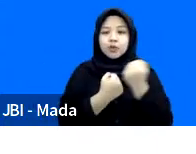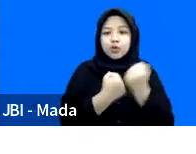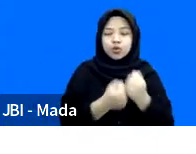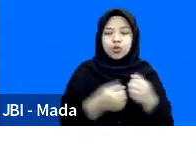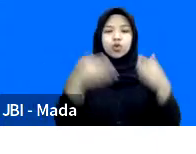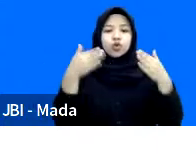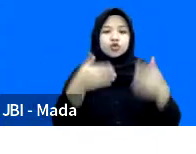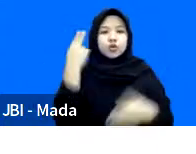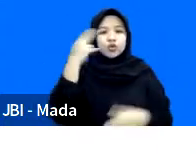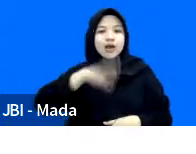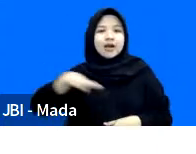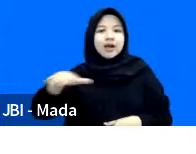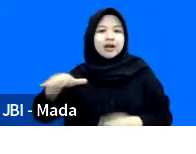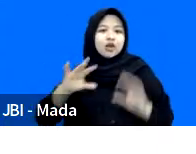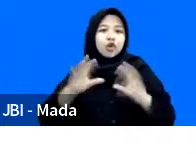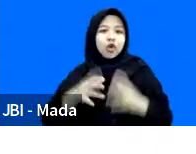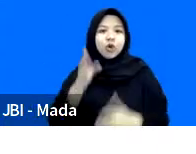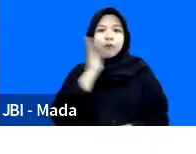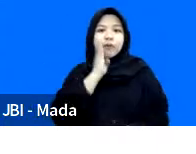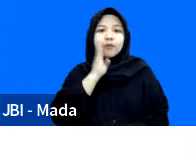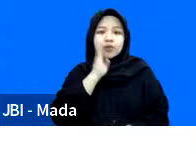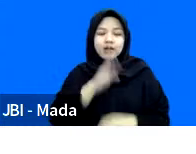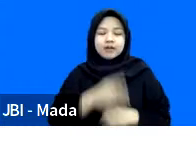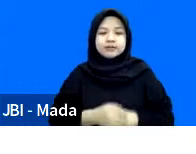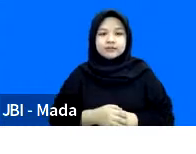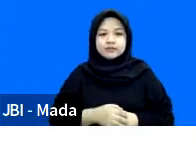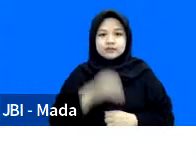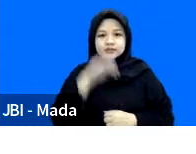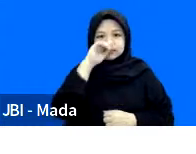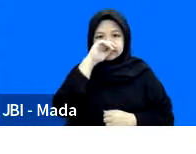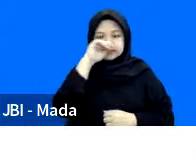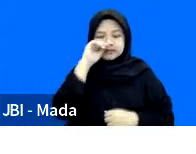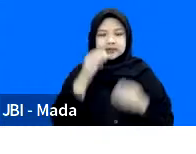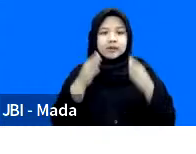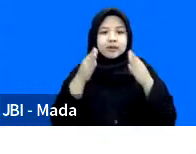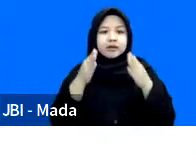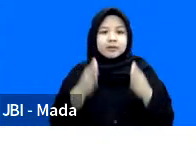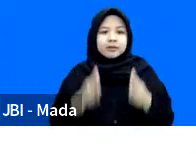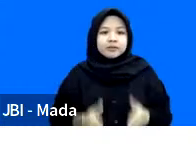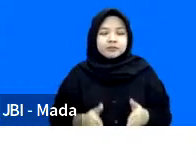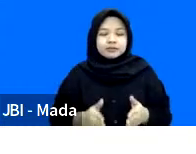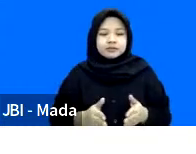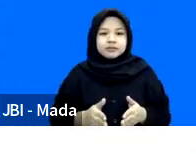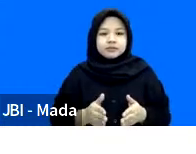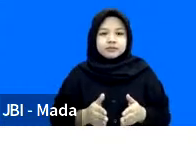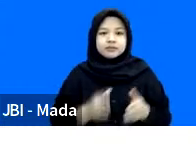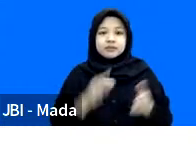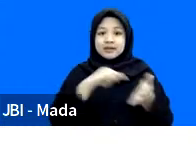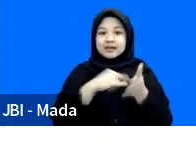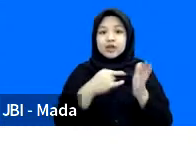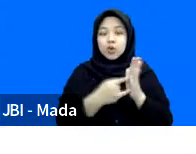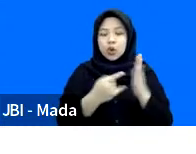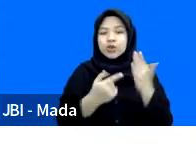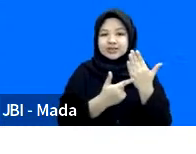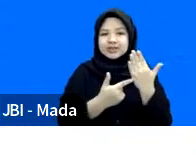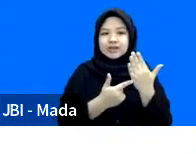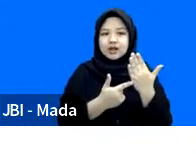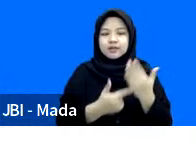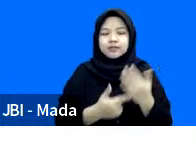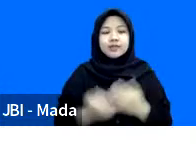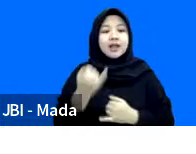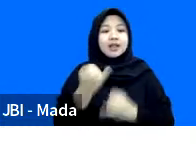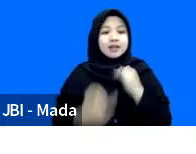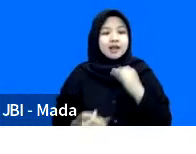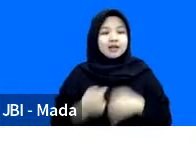there's really a role that digital can play throughout that. And finally, to my last slide, I just want to highlight the